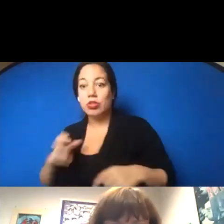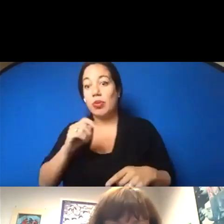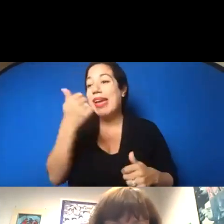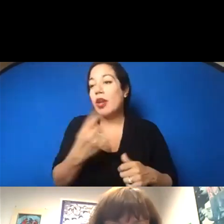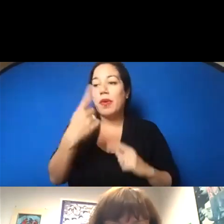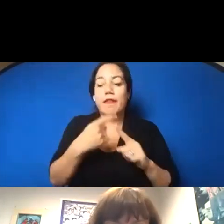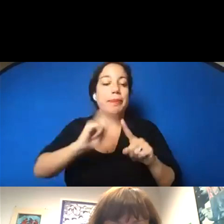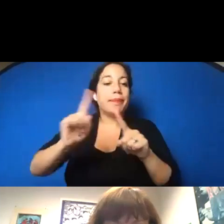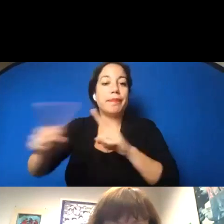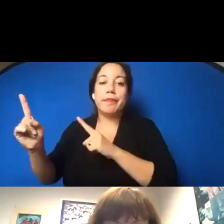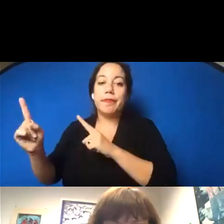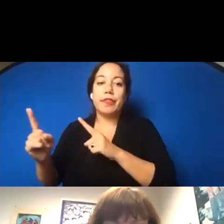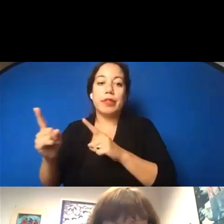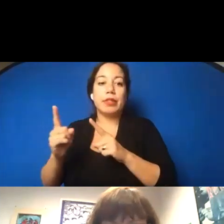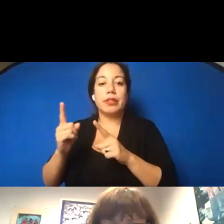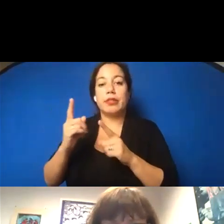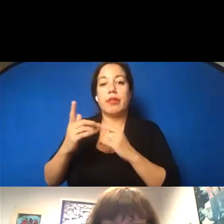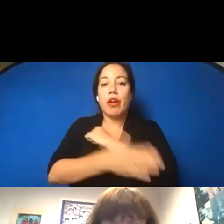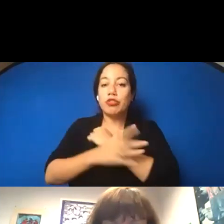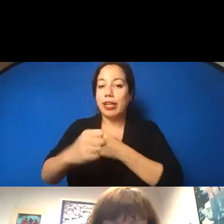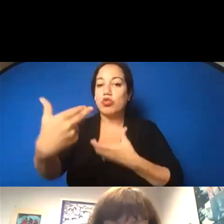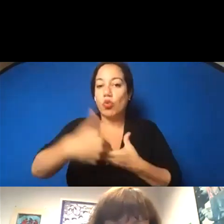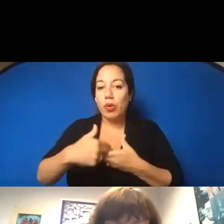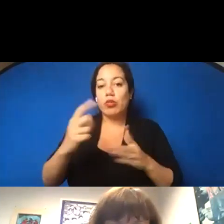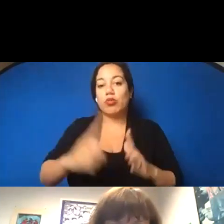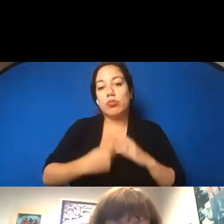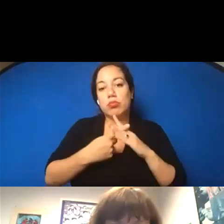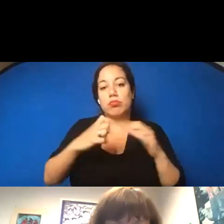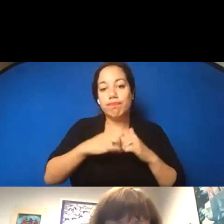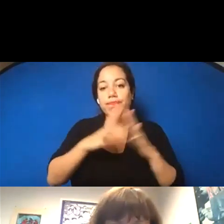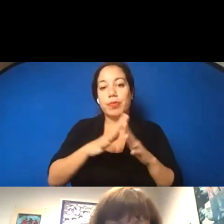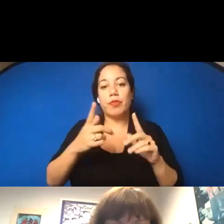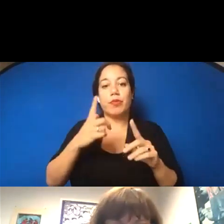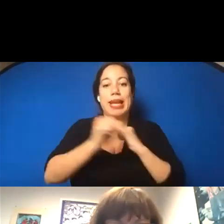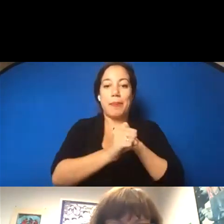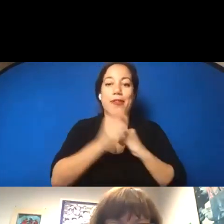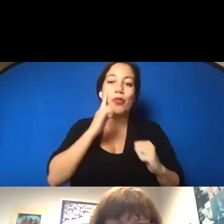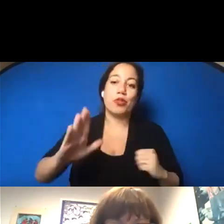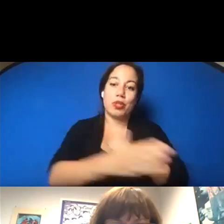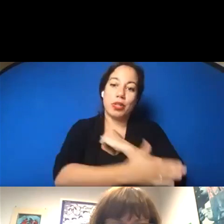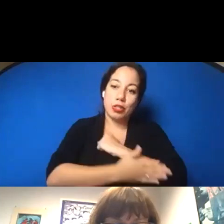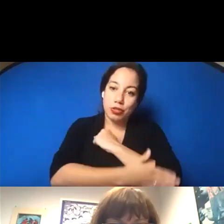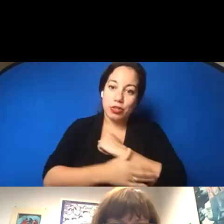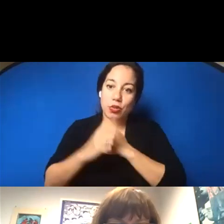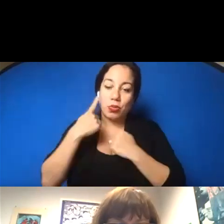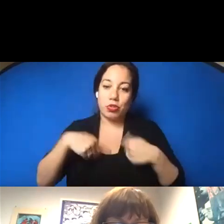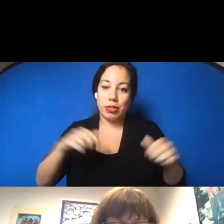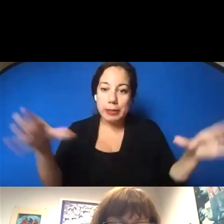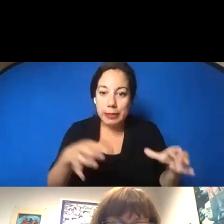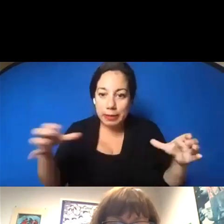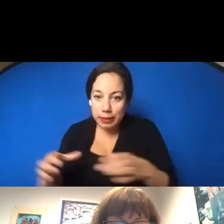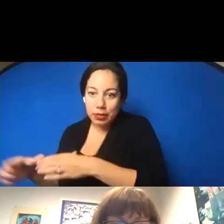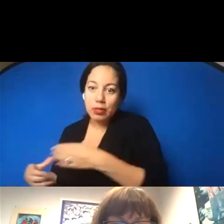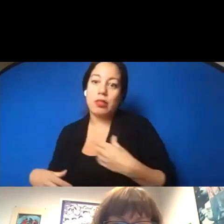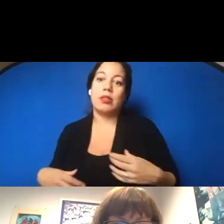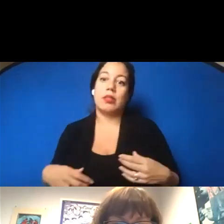can form a chapter in the country. So the network of chapters we then work around in terms of mobilizing resources, in terms of